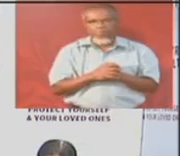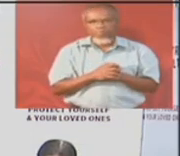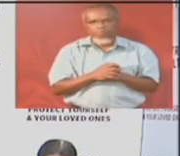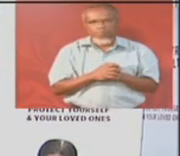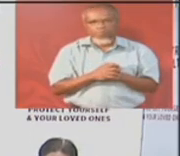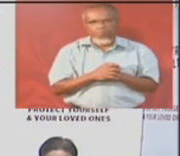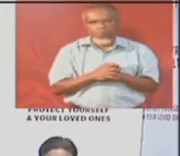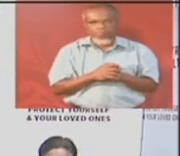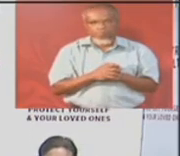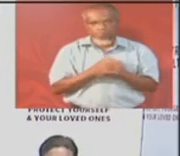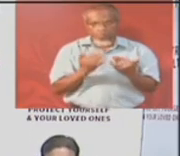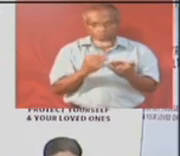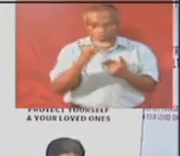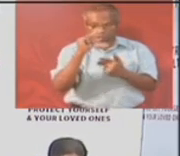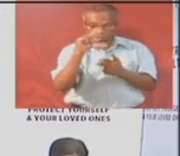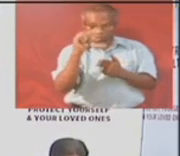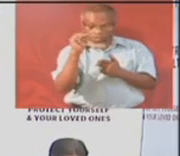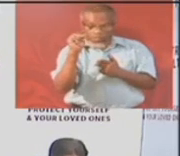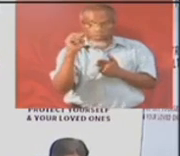first follow-up question.